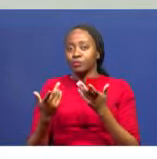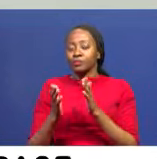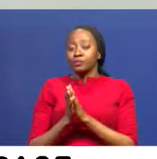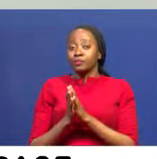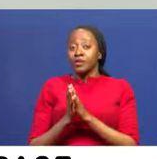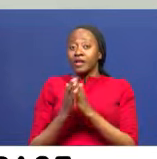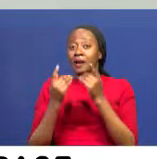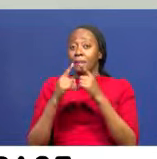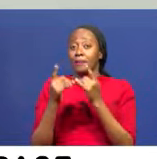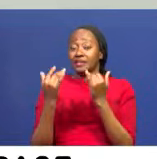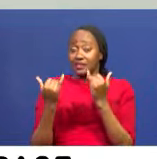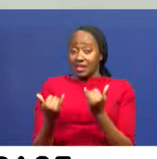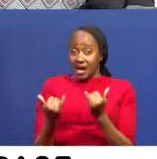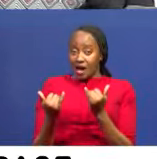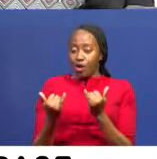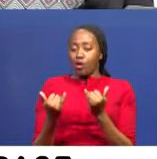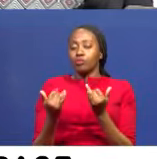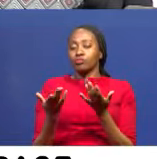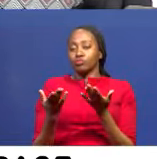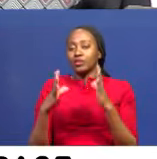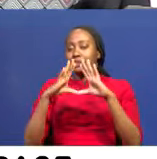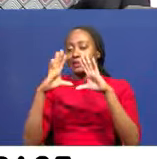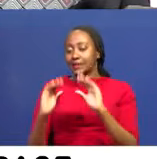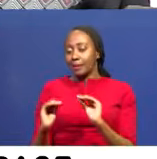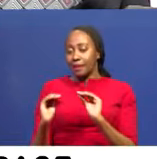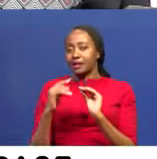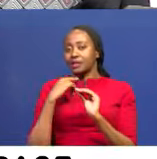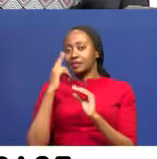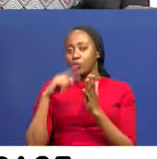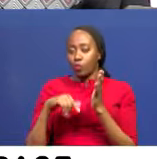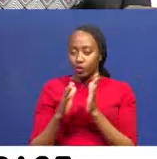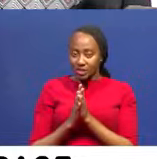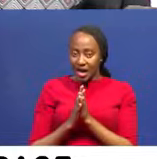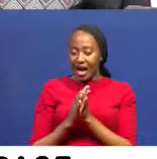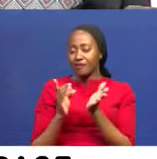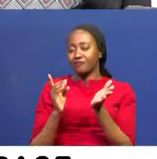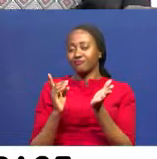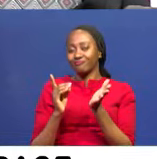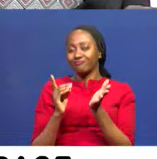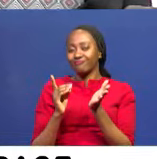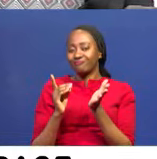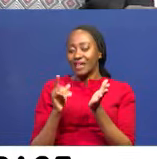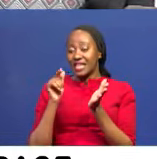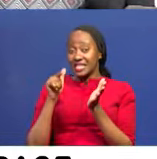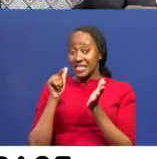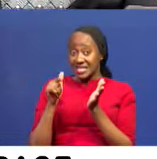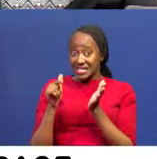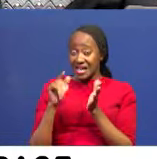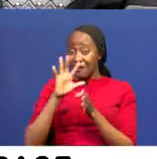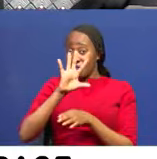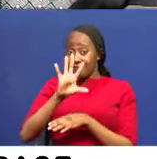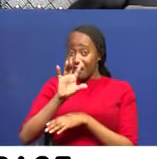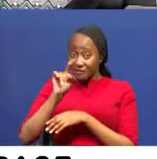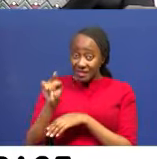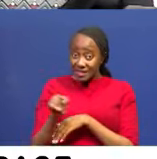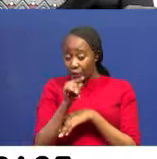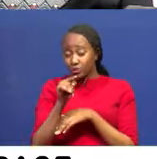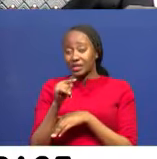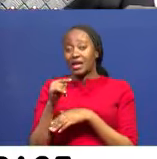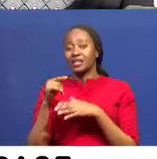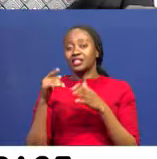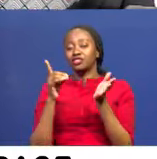but just as a nutshell, we now have Pharmaceutical Society of Kenya is the umbrella body of 5,000 pharmacies. So we are